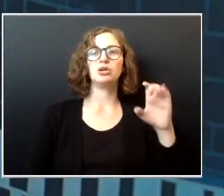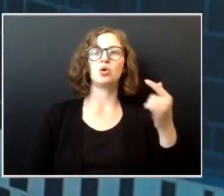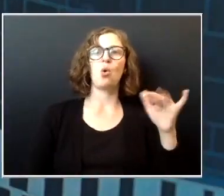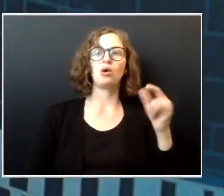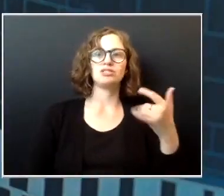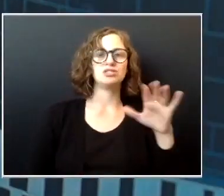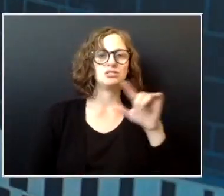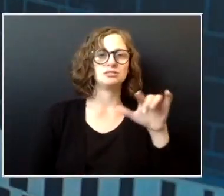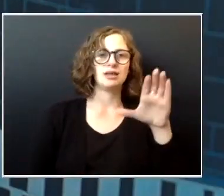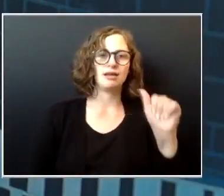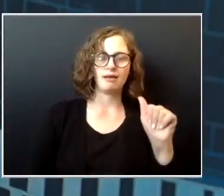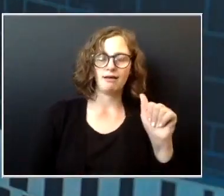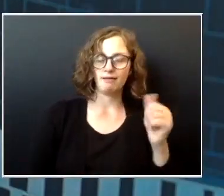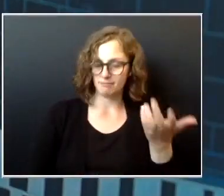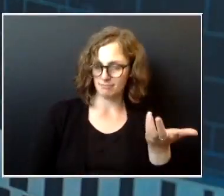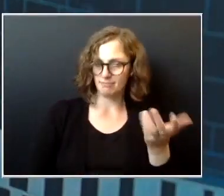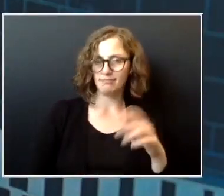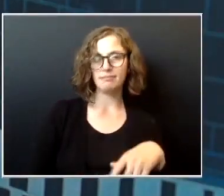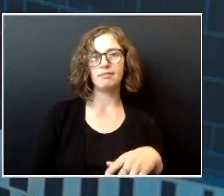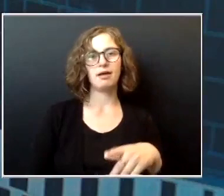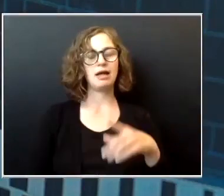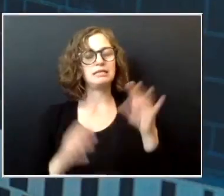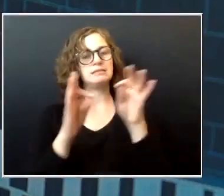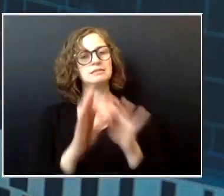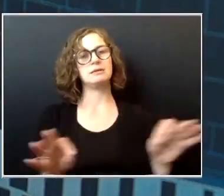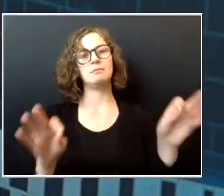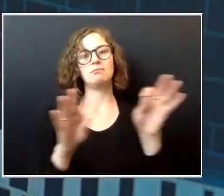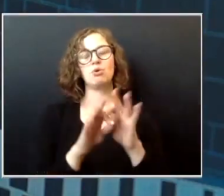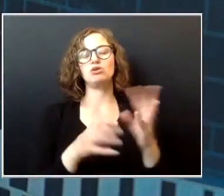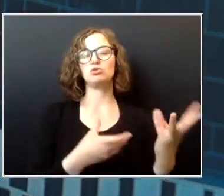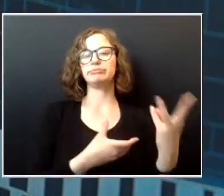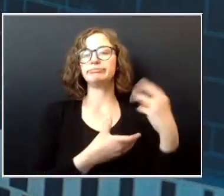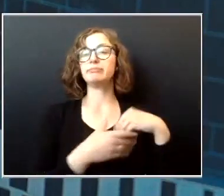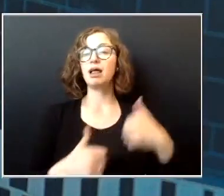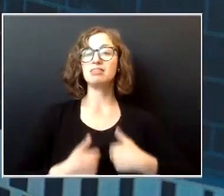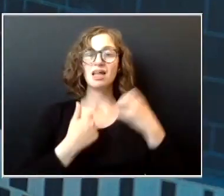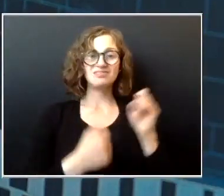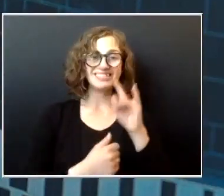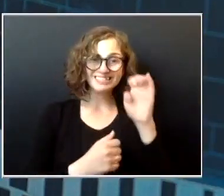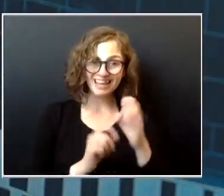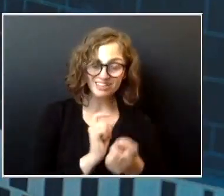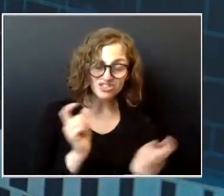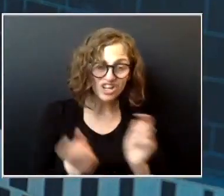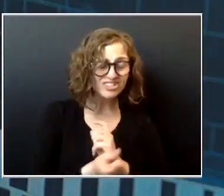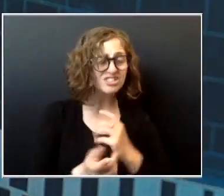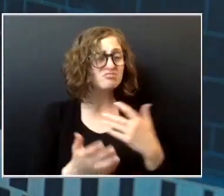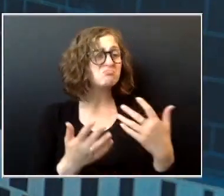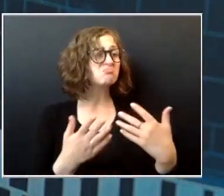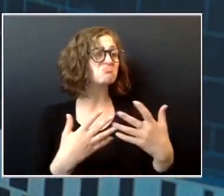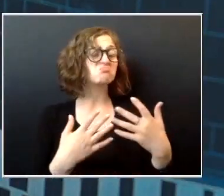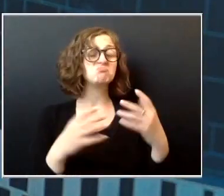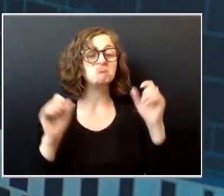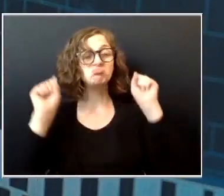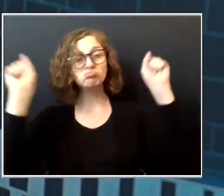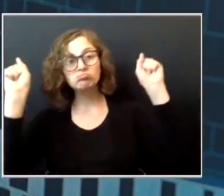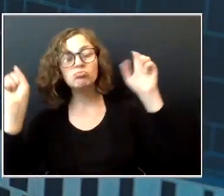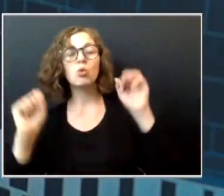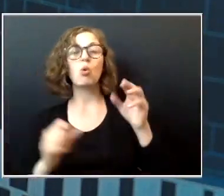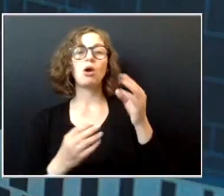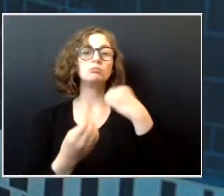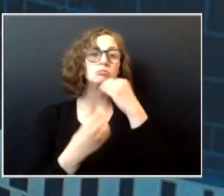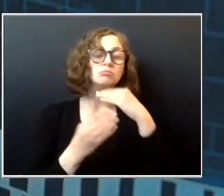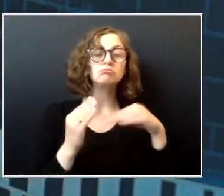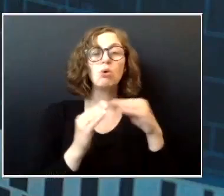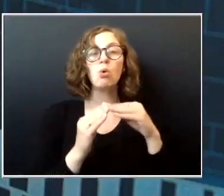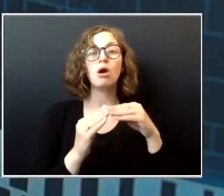important to incorporate lifestyle changes, whether that's physical activity or eating more fruits and vegetables, and do it in a